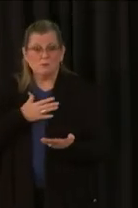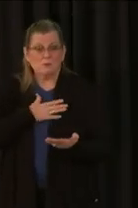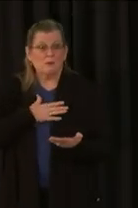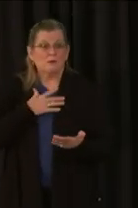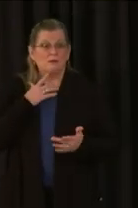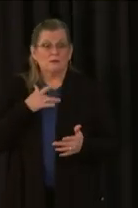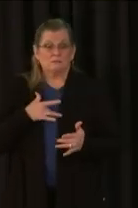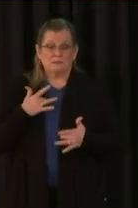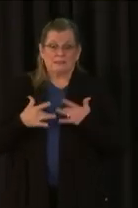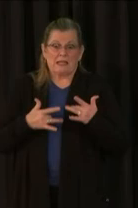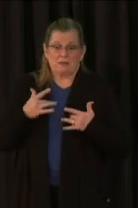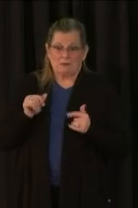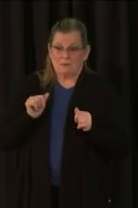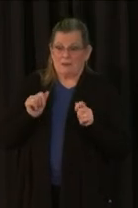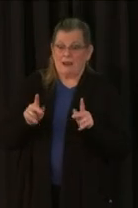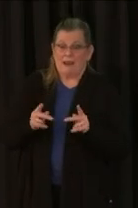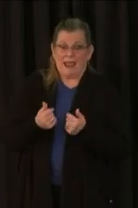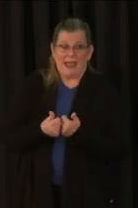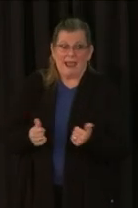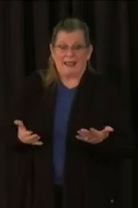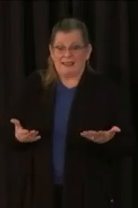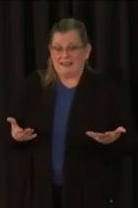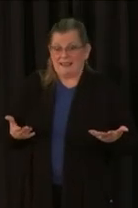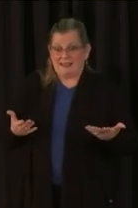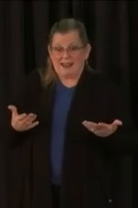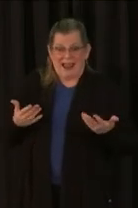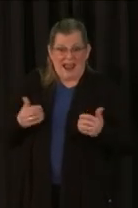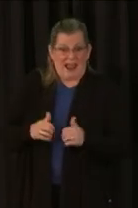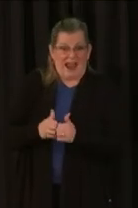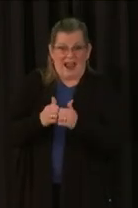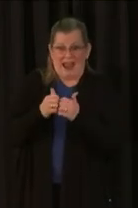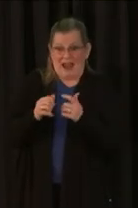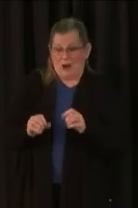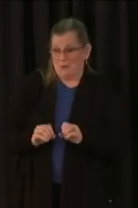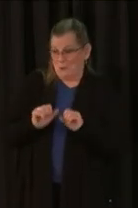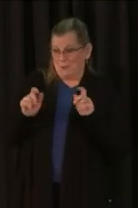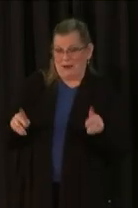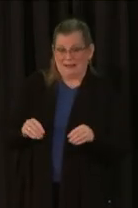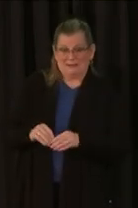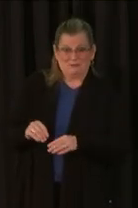have to build back our businesses with employees and